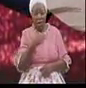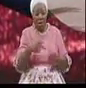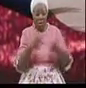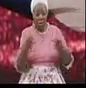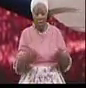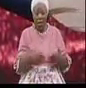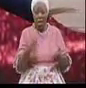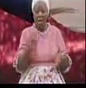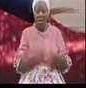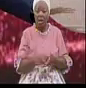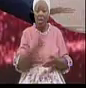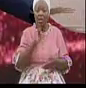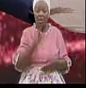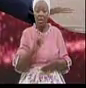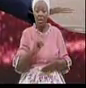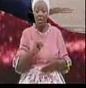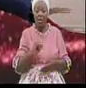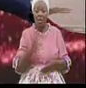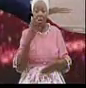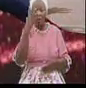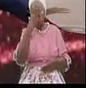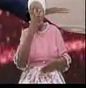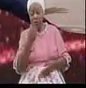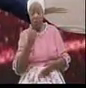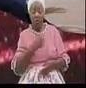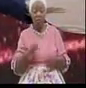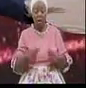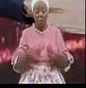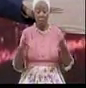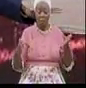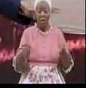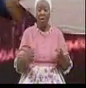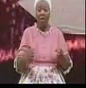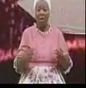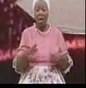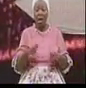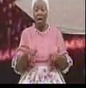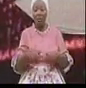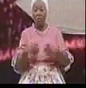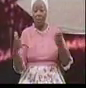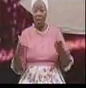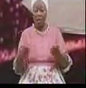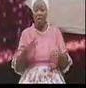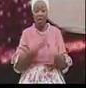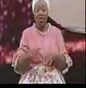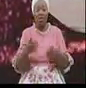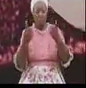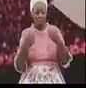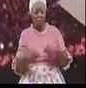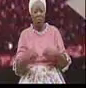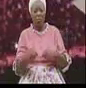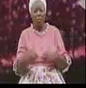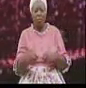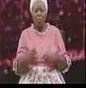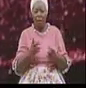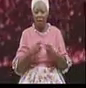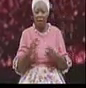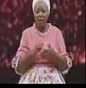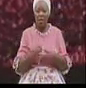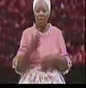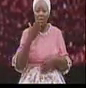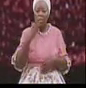place that is commodious and spacious enough. Come. And that evil spirit brought